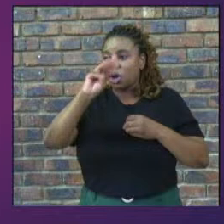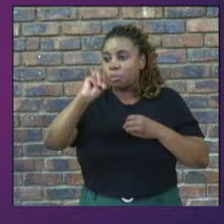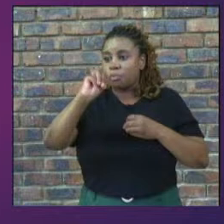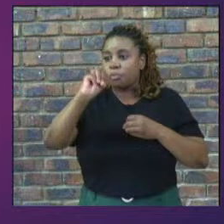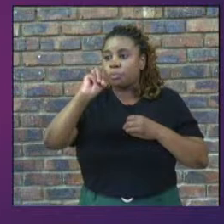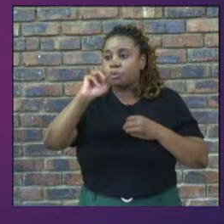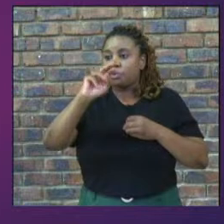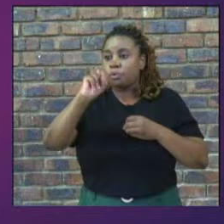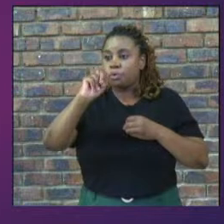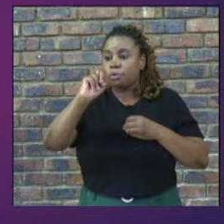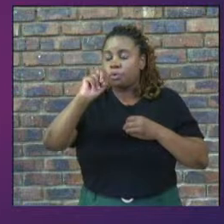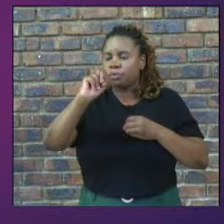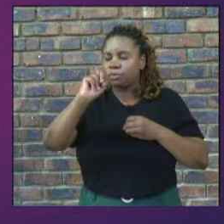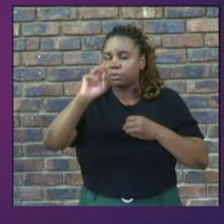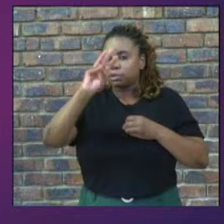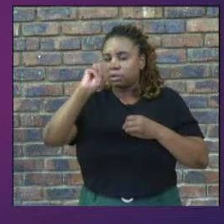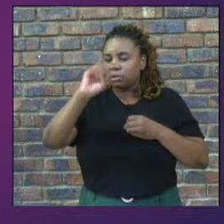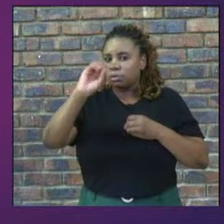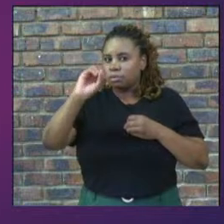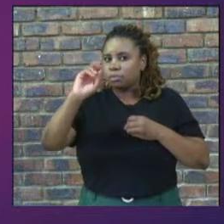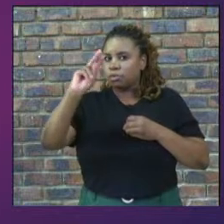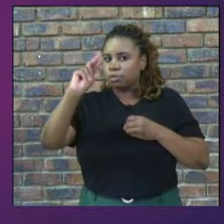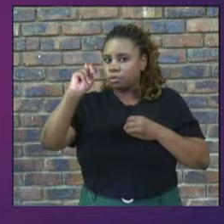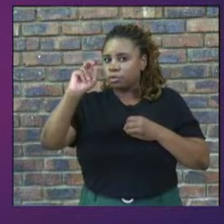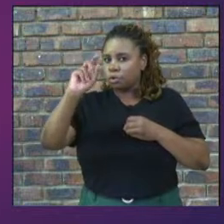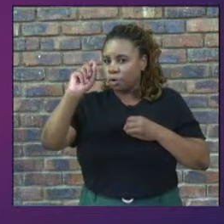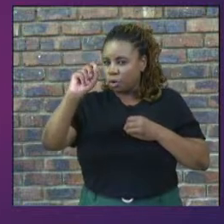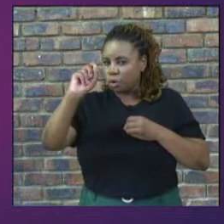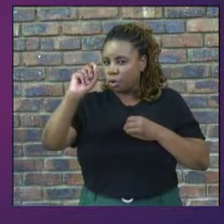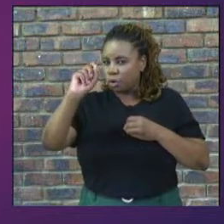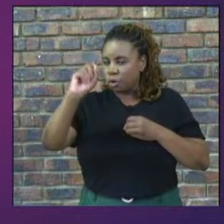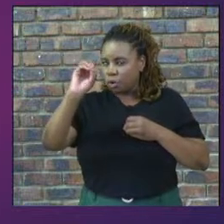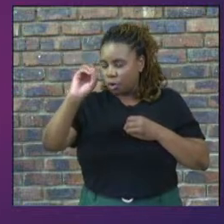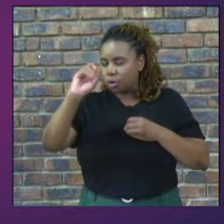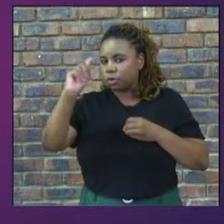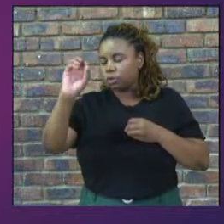phone number. And this guy phone la number e le batla ntho tse leng